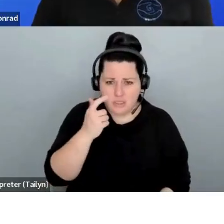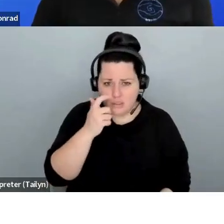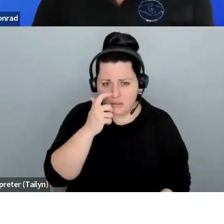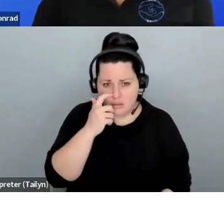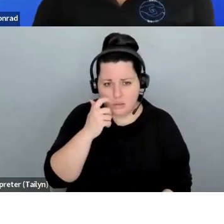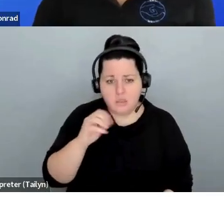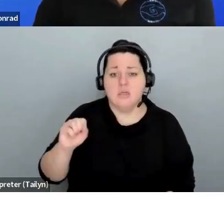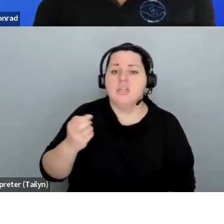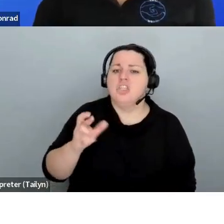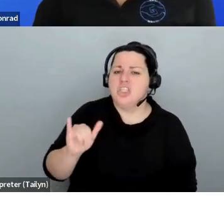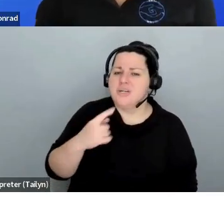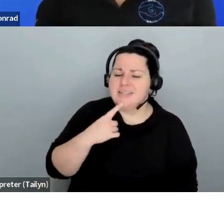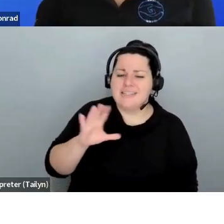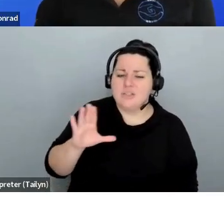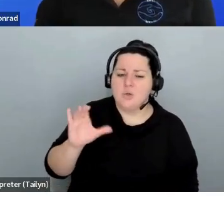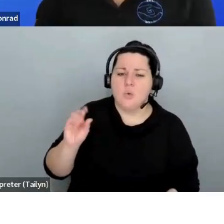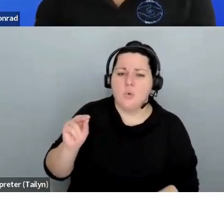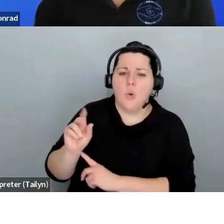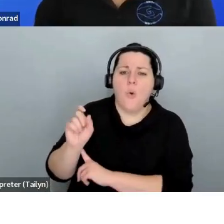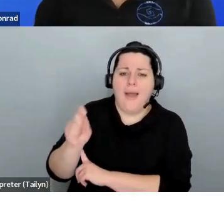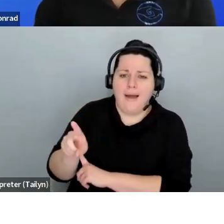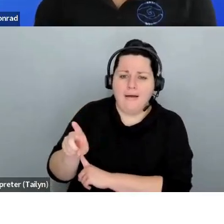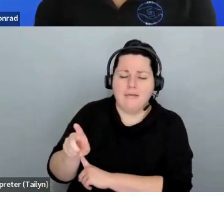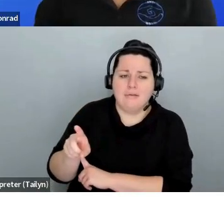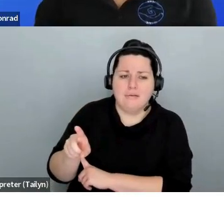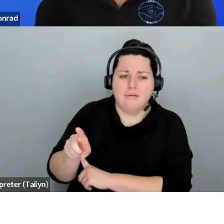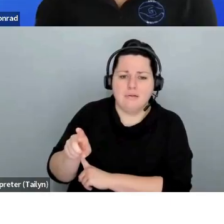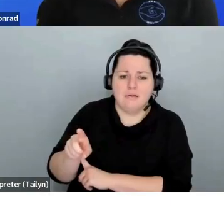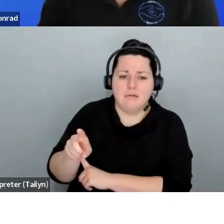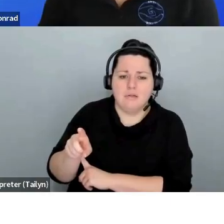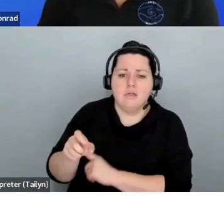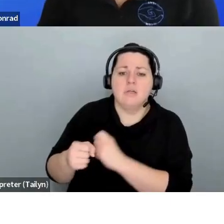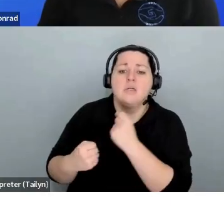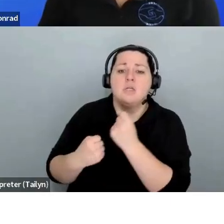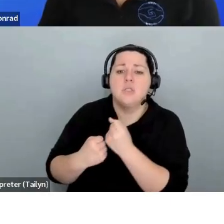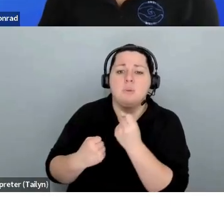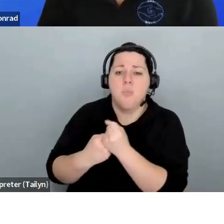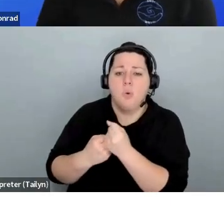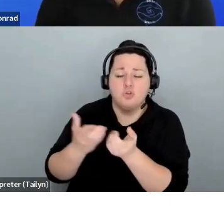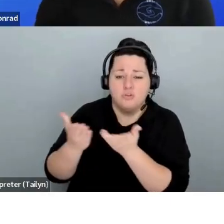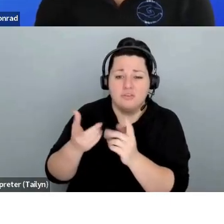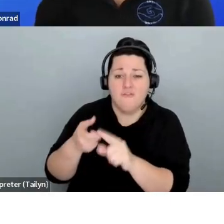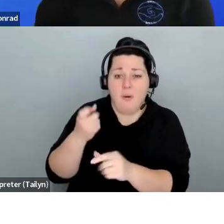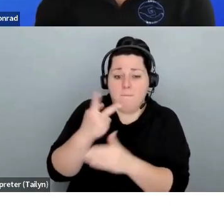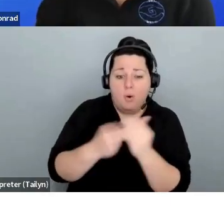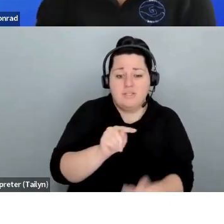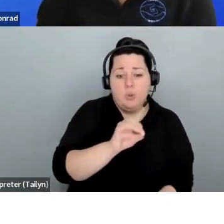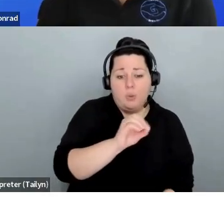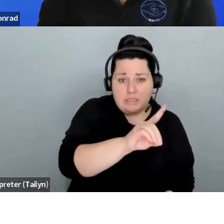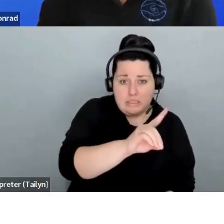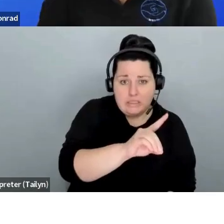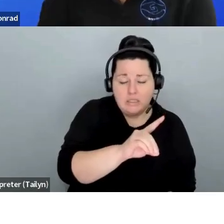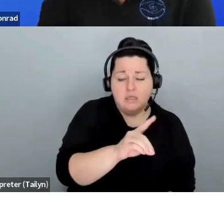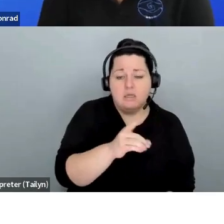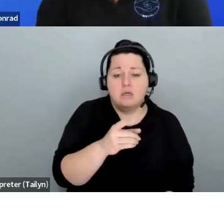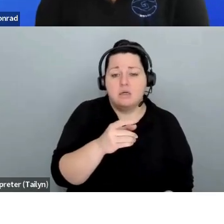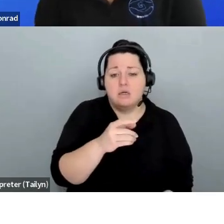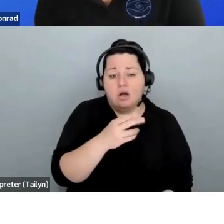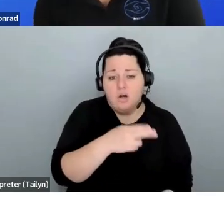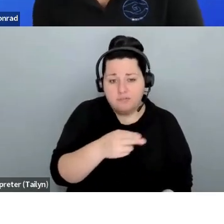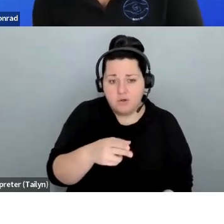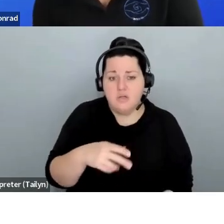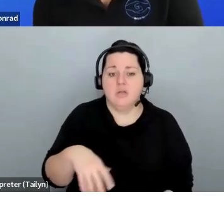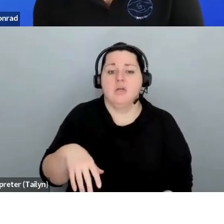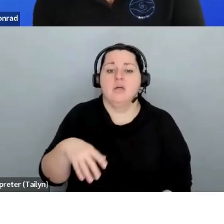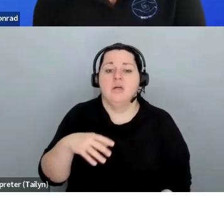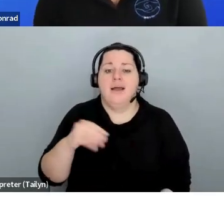I think he's asking, what does support services from both the teacher of the deaf or hard of hearing and the teacher